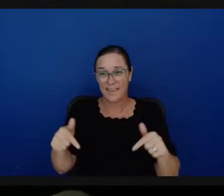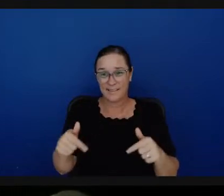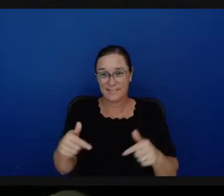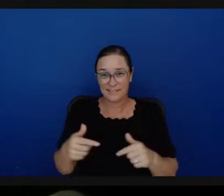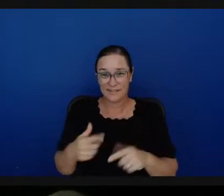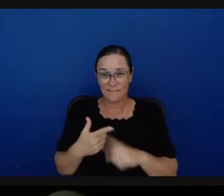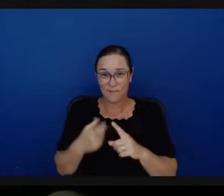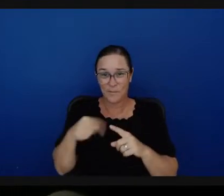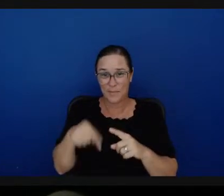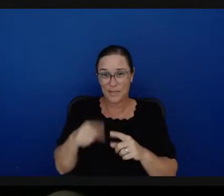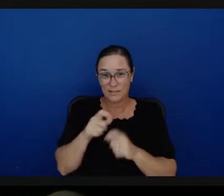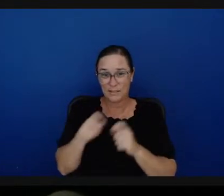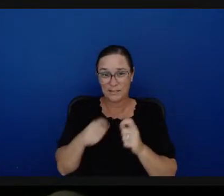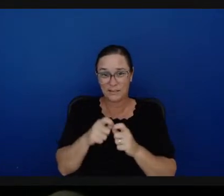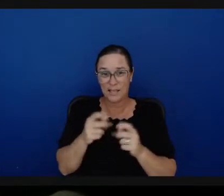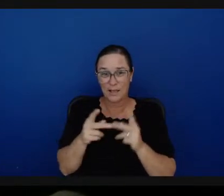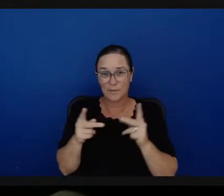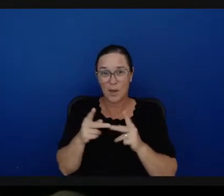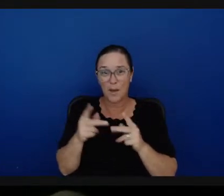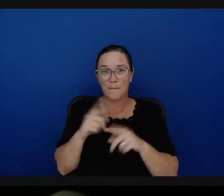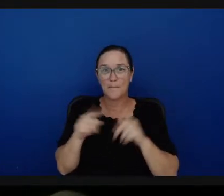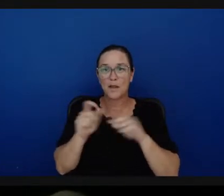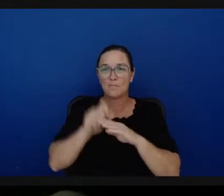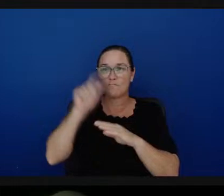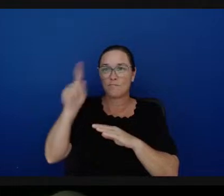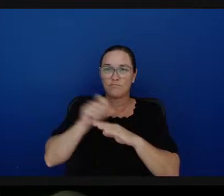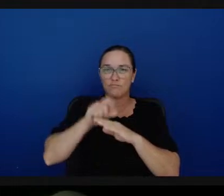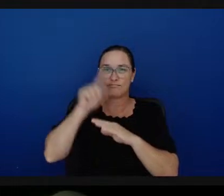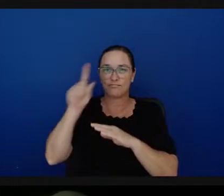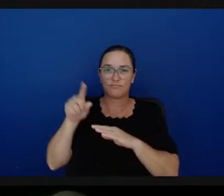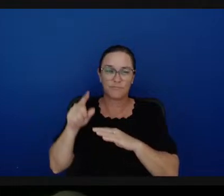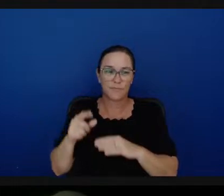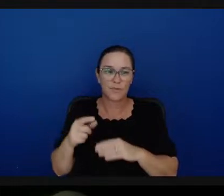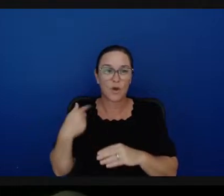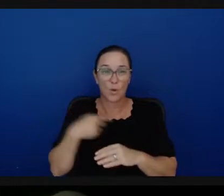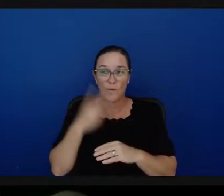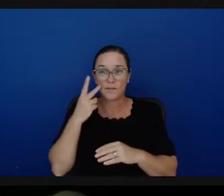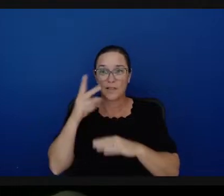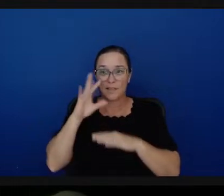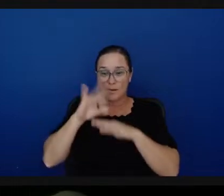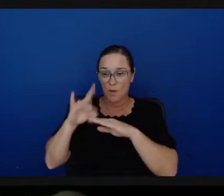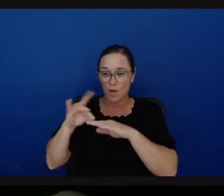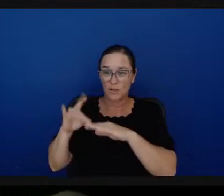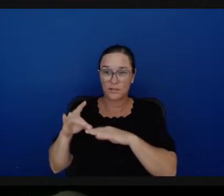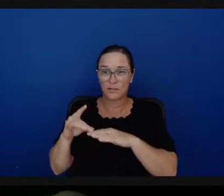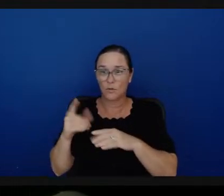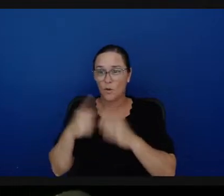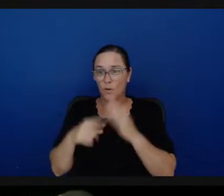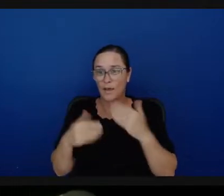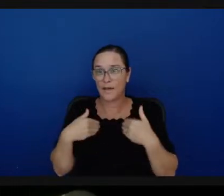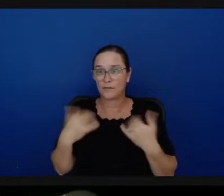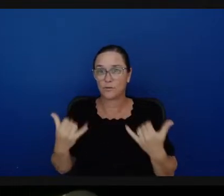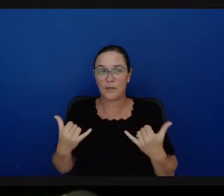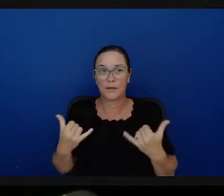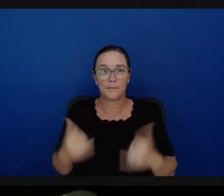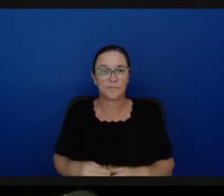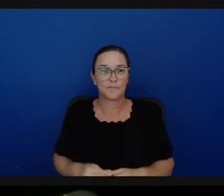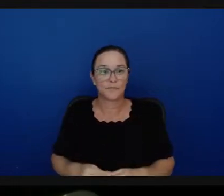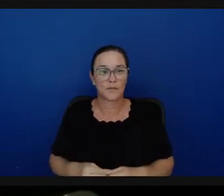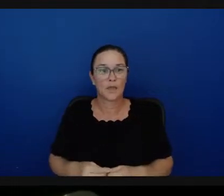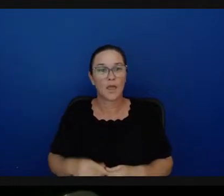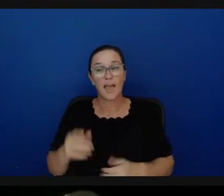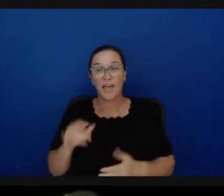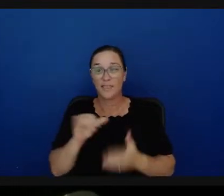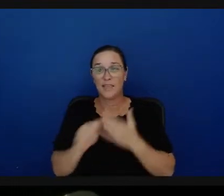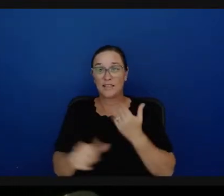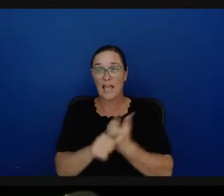spot, could produce reticulite that lands on that rim like we've seen in the deposits that exist there today. So that is a hazard for the area,